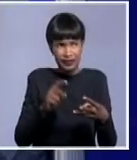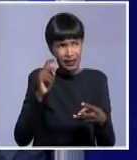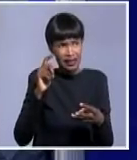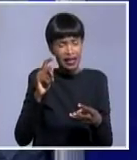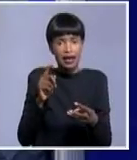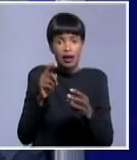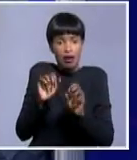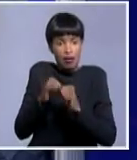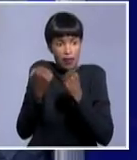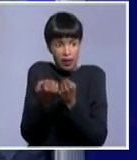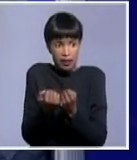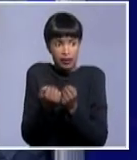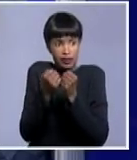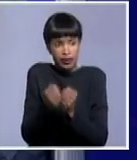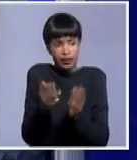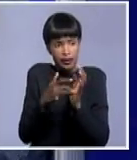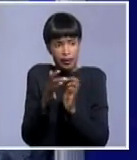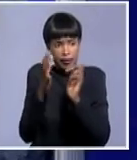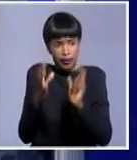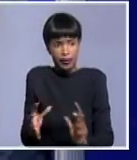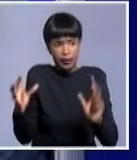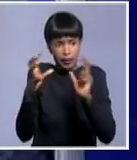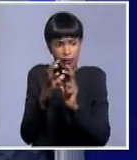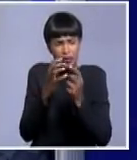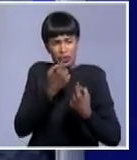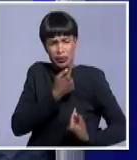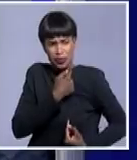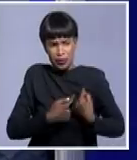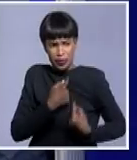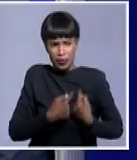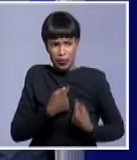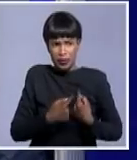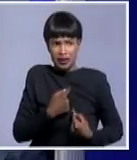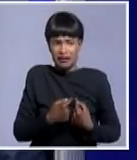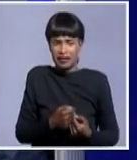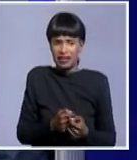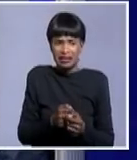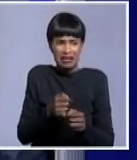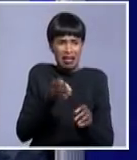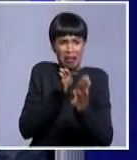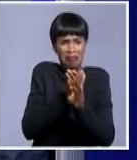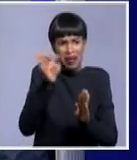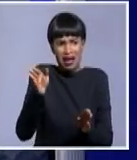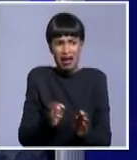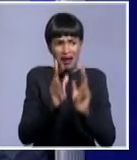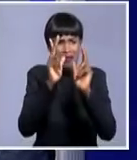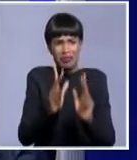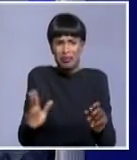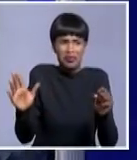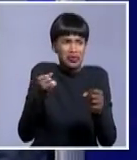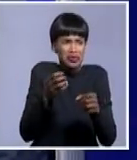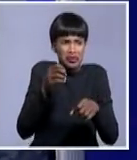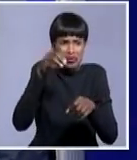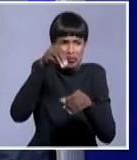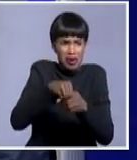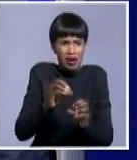the civil society complained that the consultations were not properly done, they were not adequate, many people